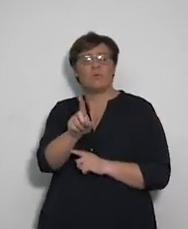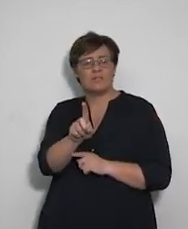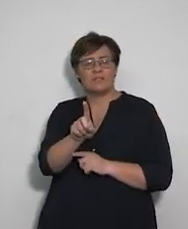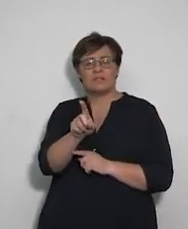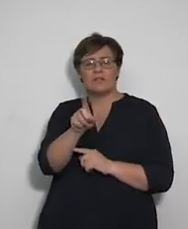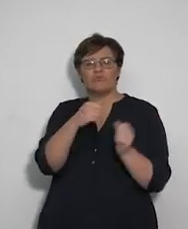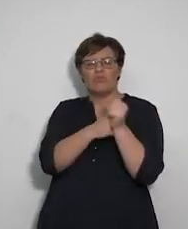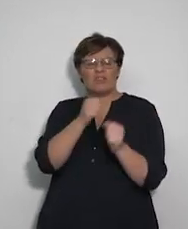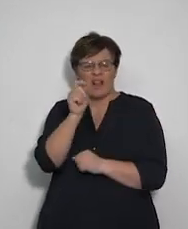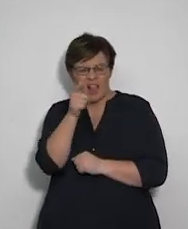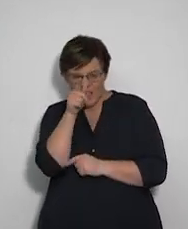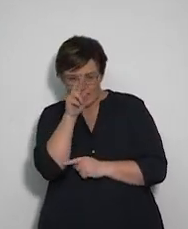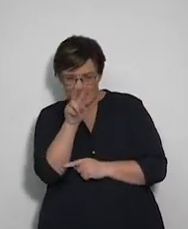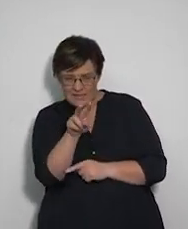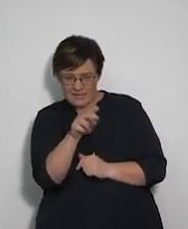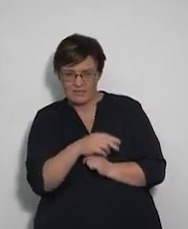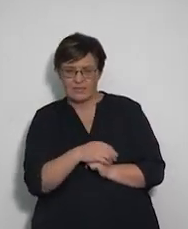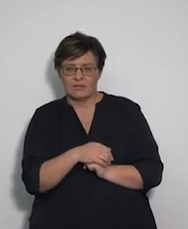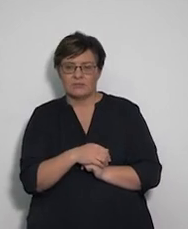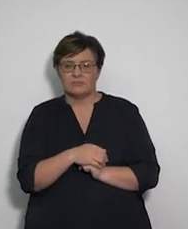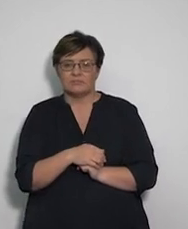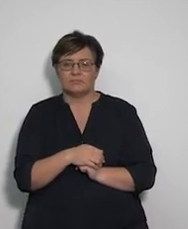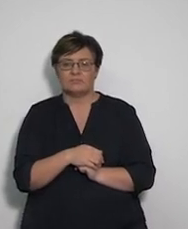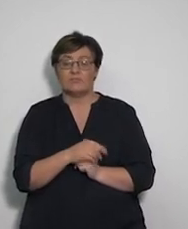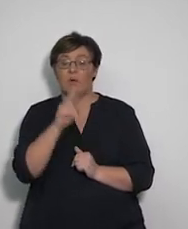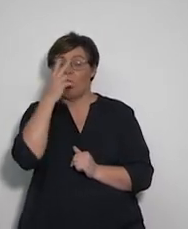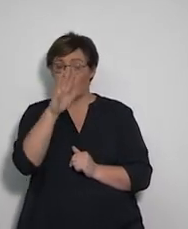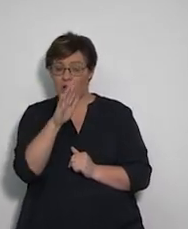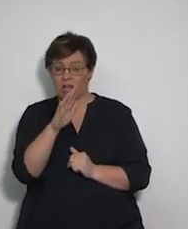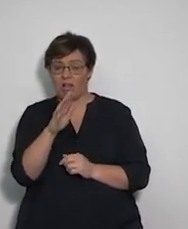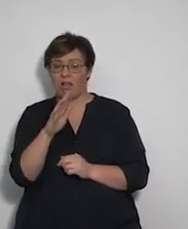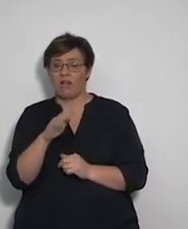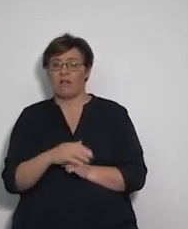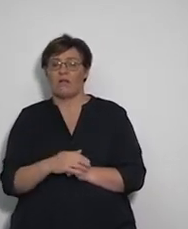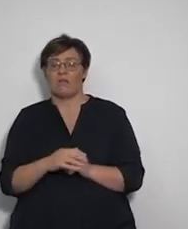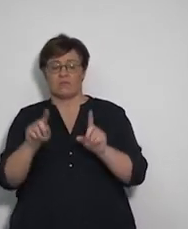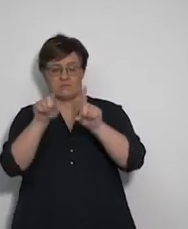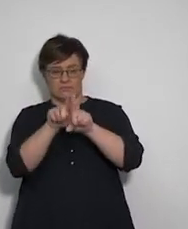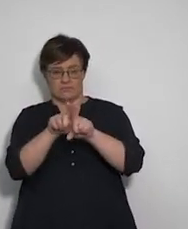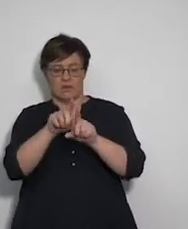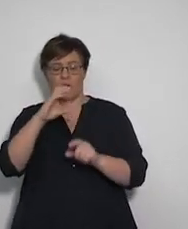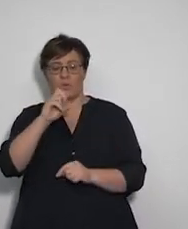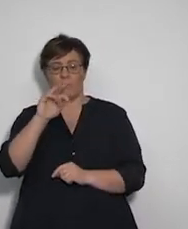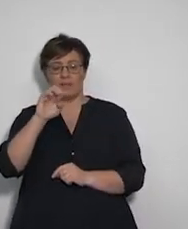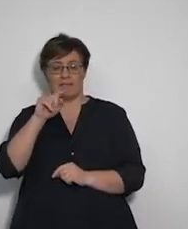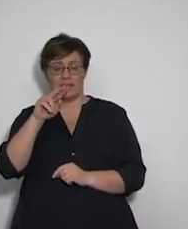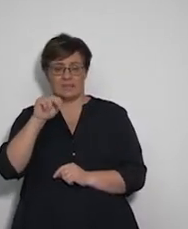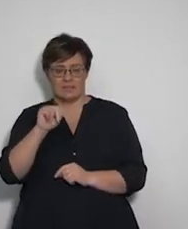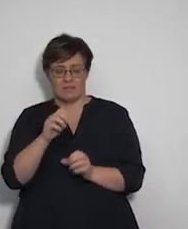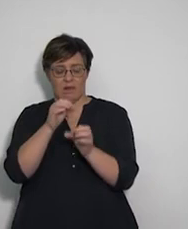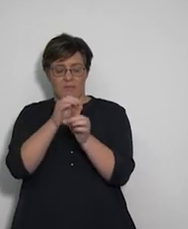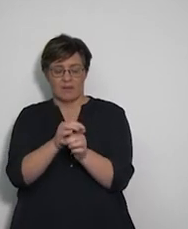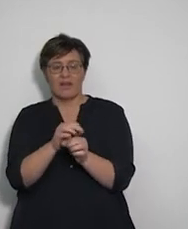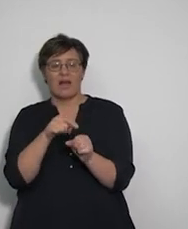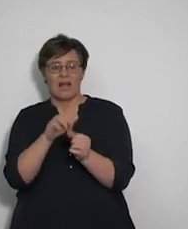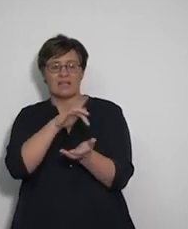to this little structure. Guys, we know that chromosomes have chromatids that are held together